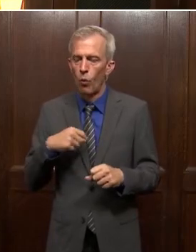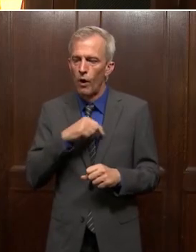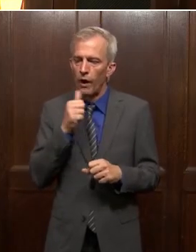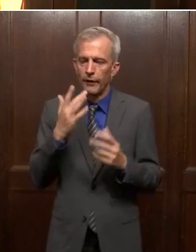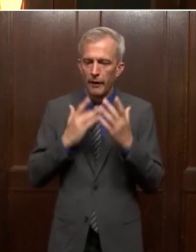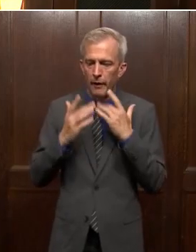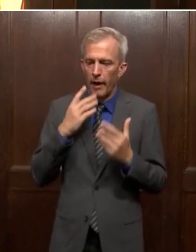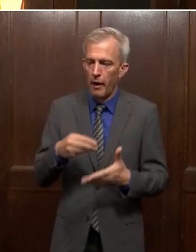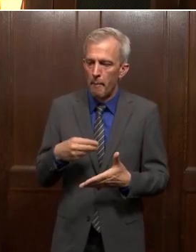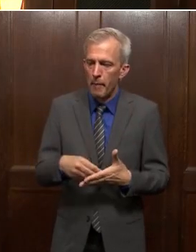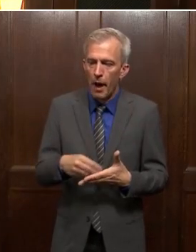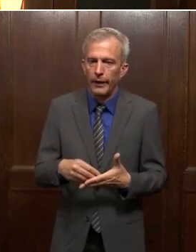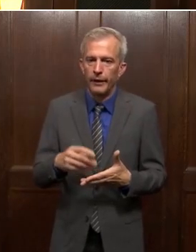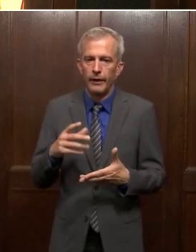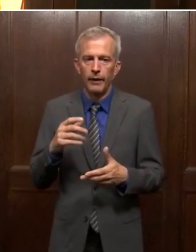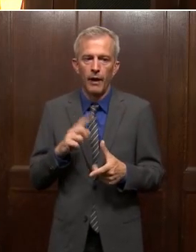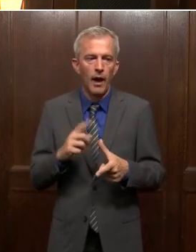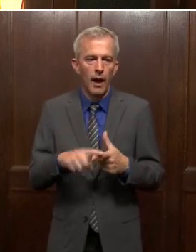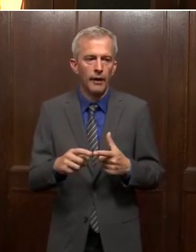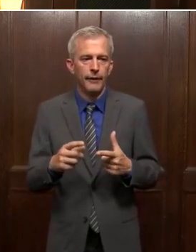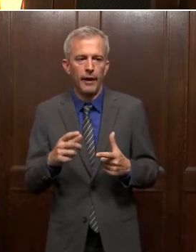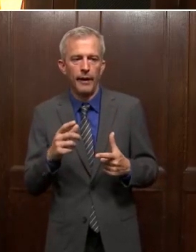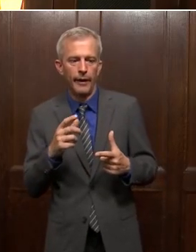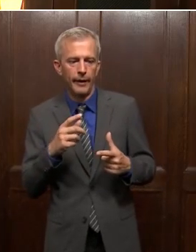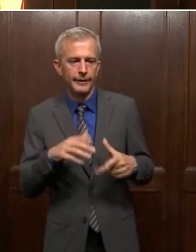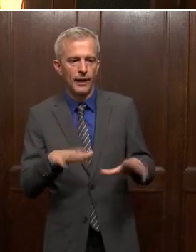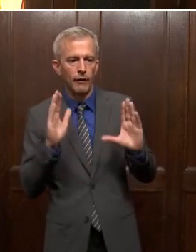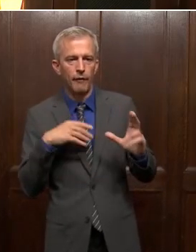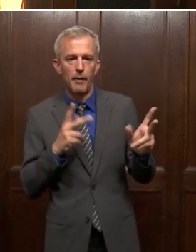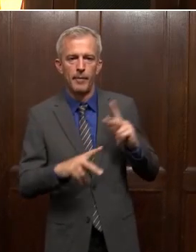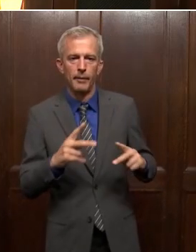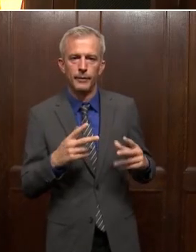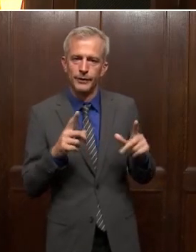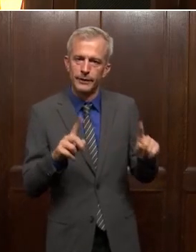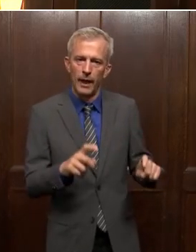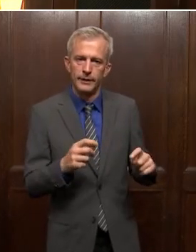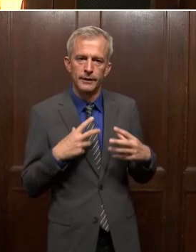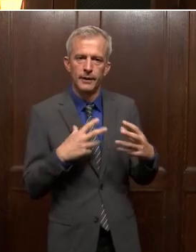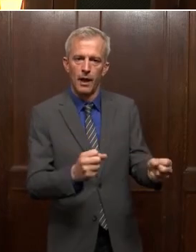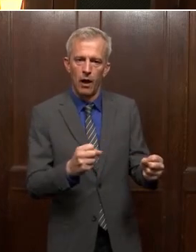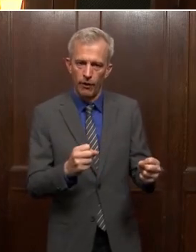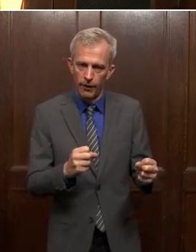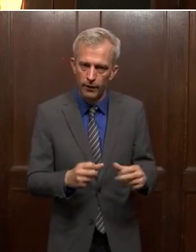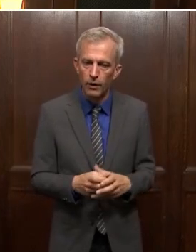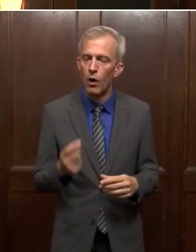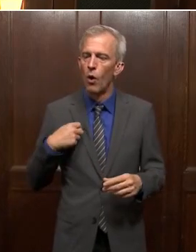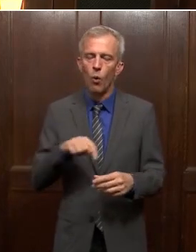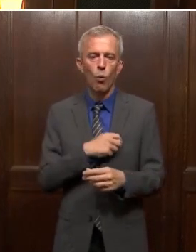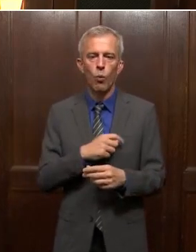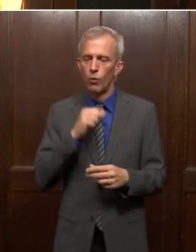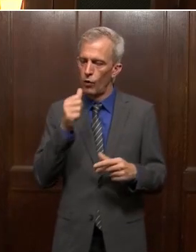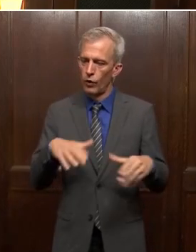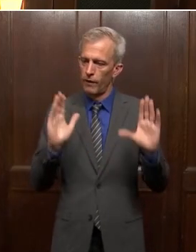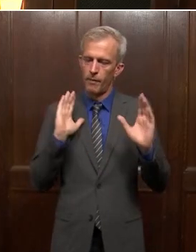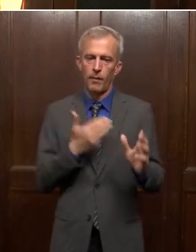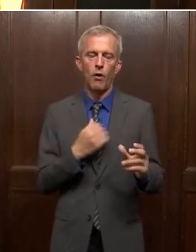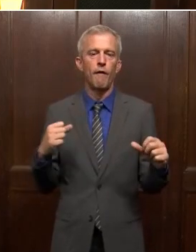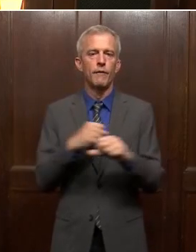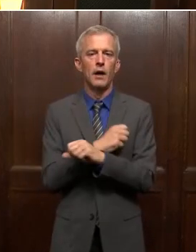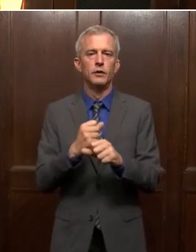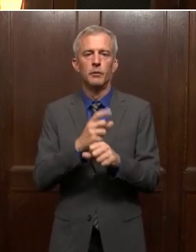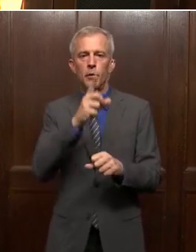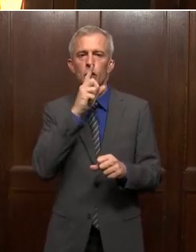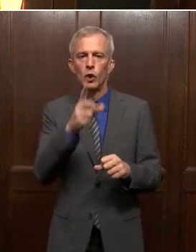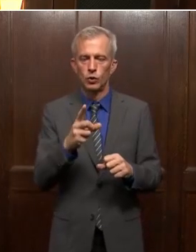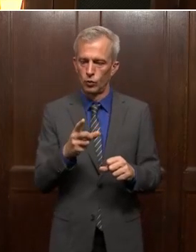fewer paramedic getting you to the hospital when you need to be delivered. We will not compromise in our fights to make sure that